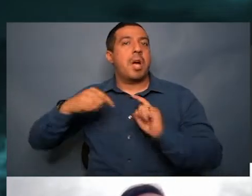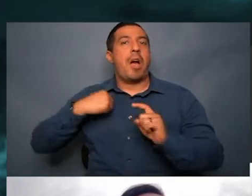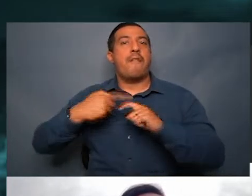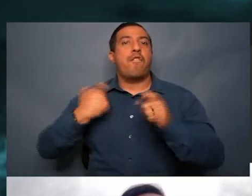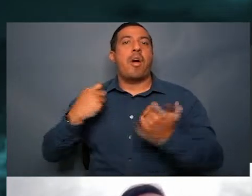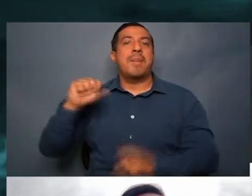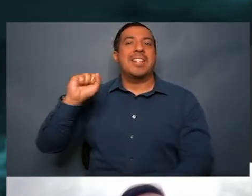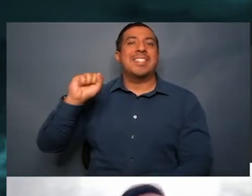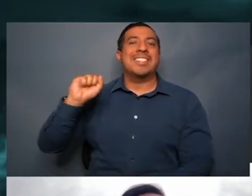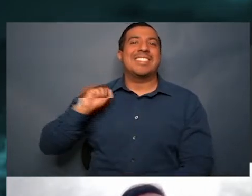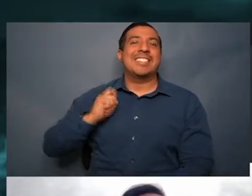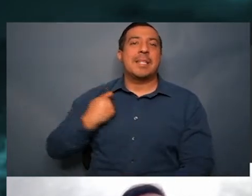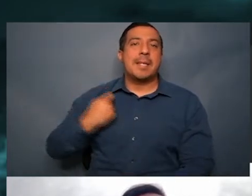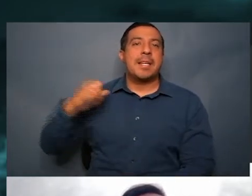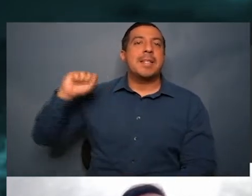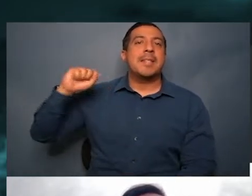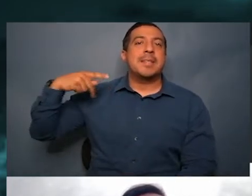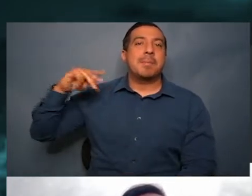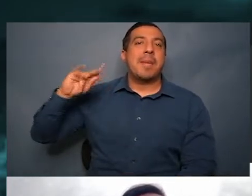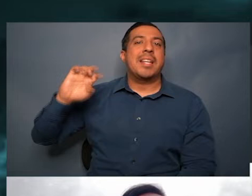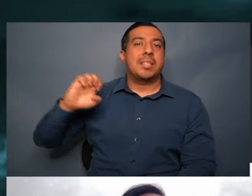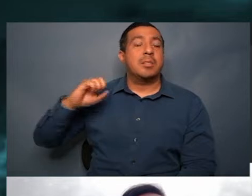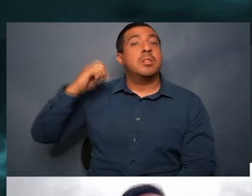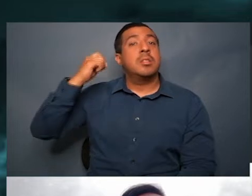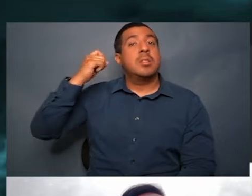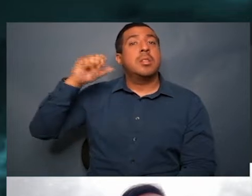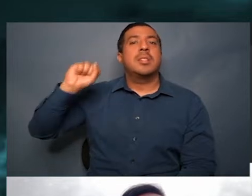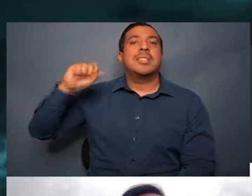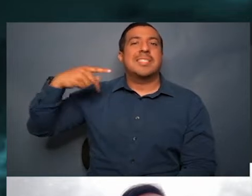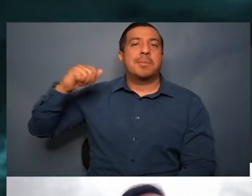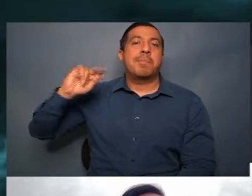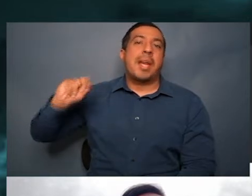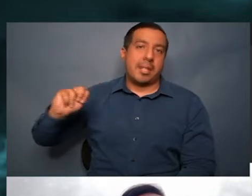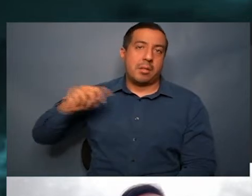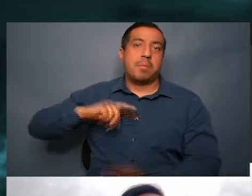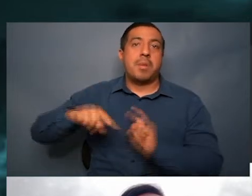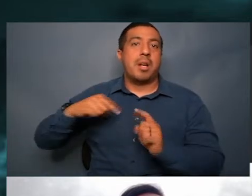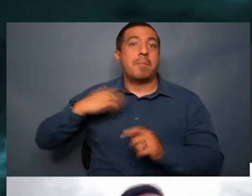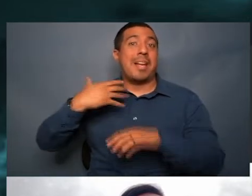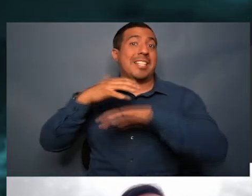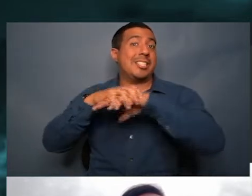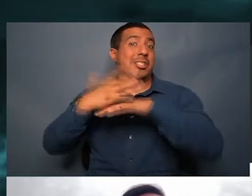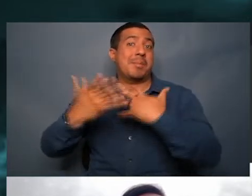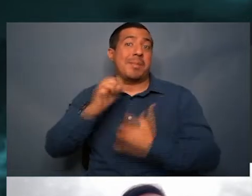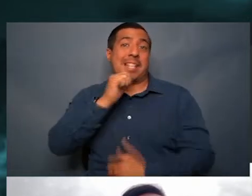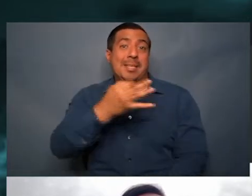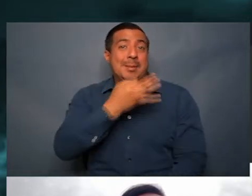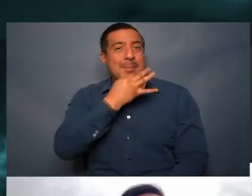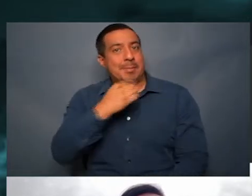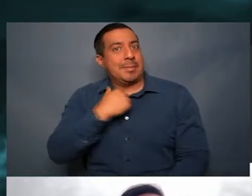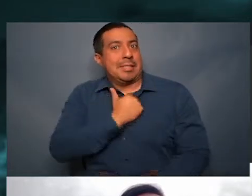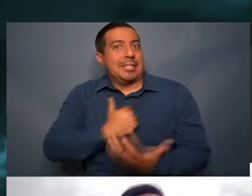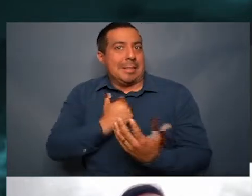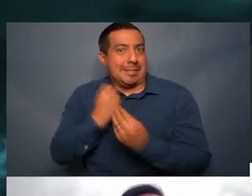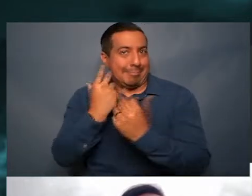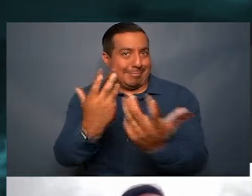Spain, so glad to be here. Sorry because my English probably is not the best one, but sorry about that.